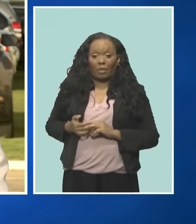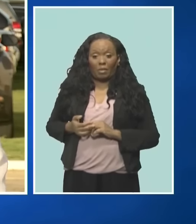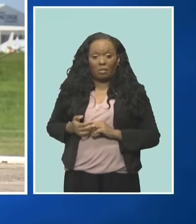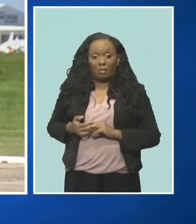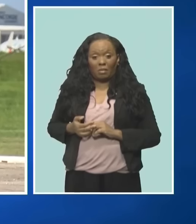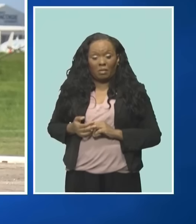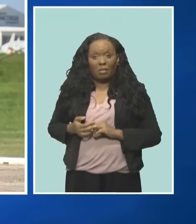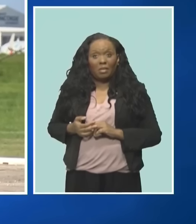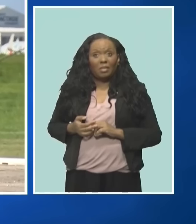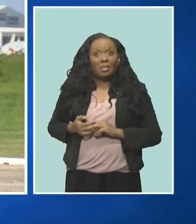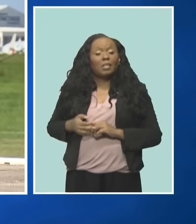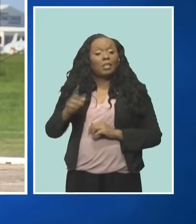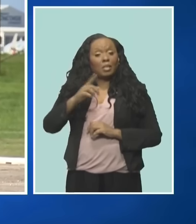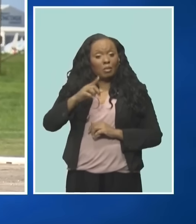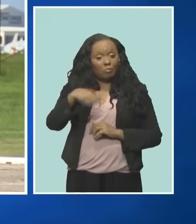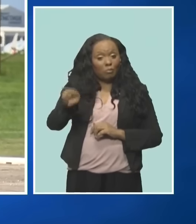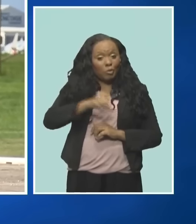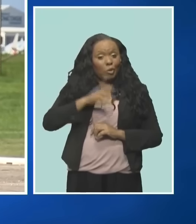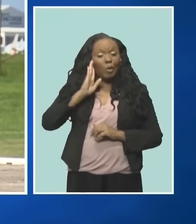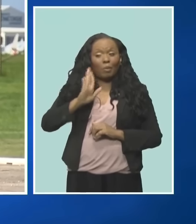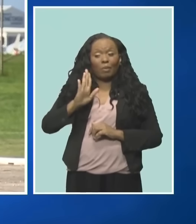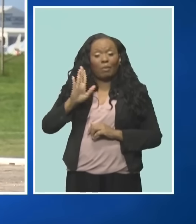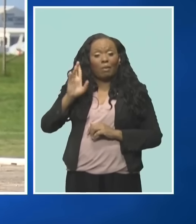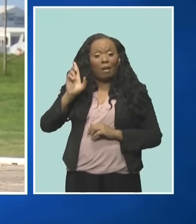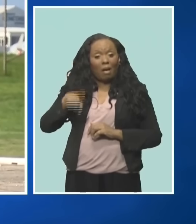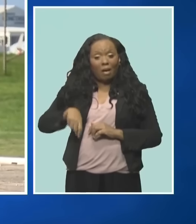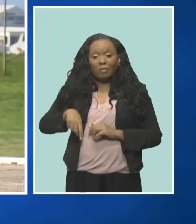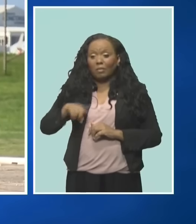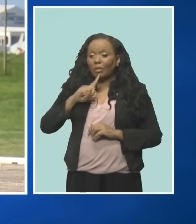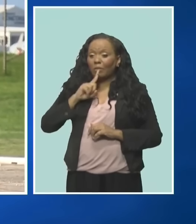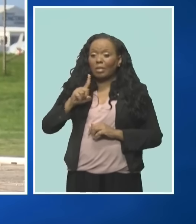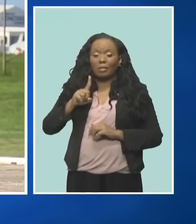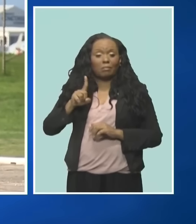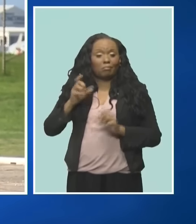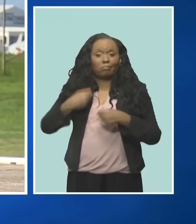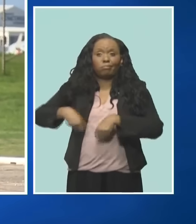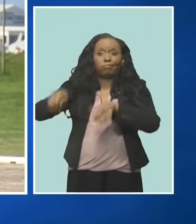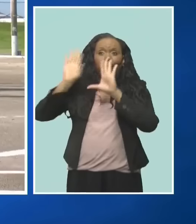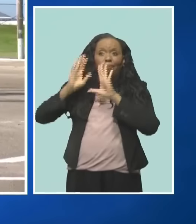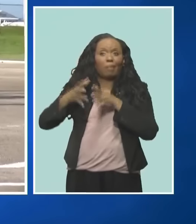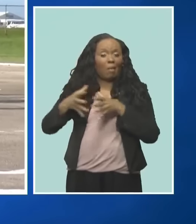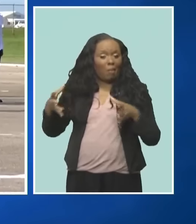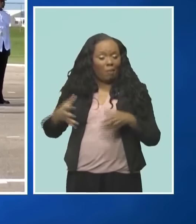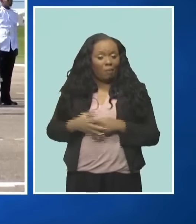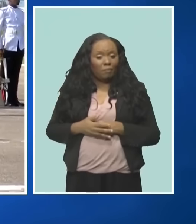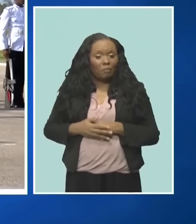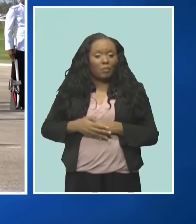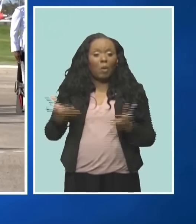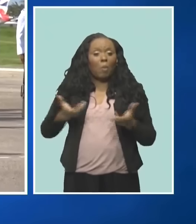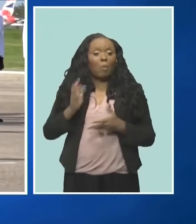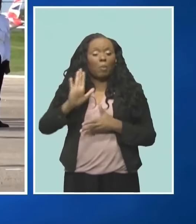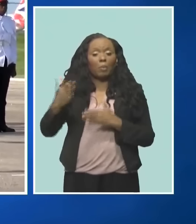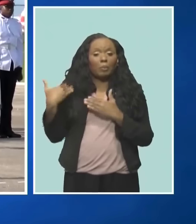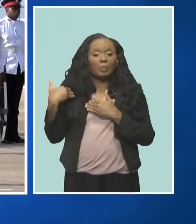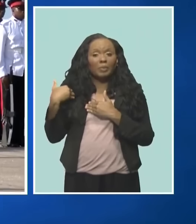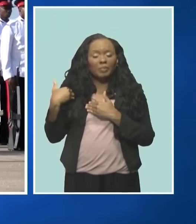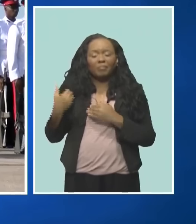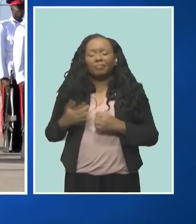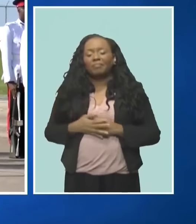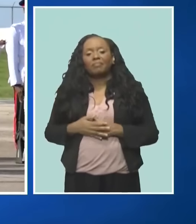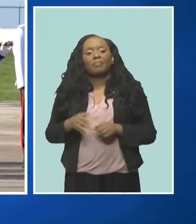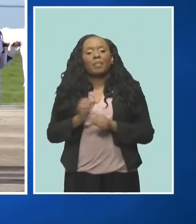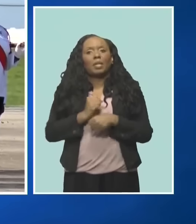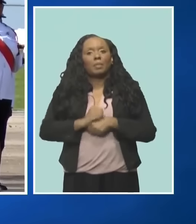similar sacrifices. Therefore, your duty from now on will be to fortify the